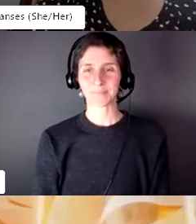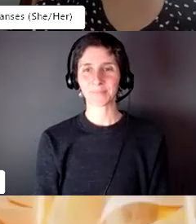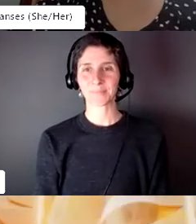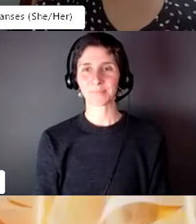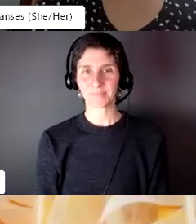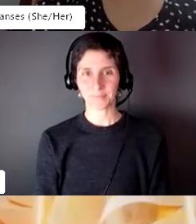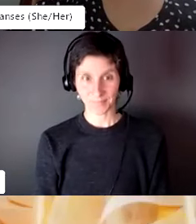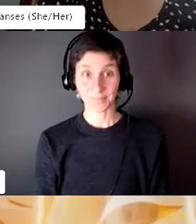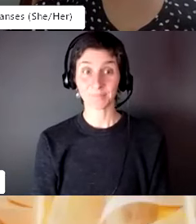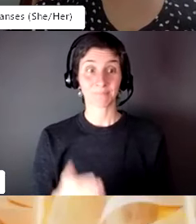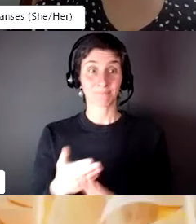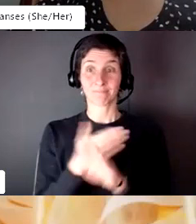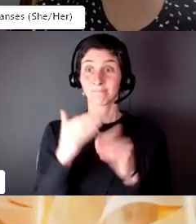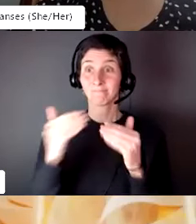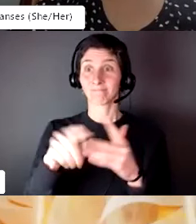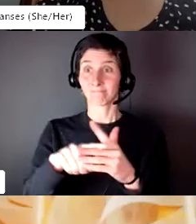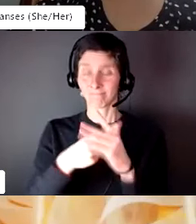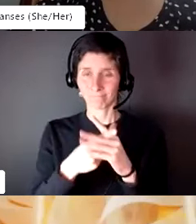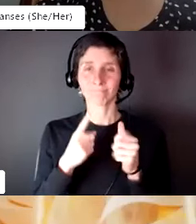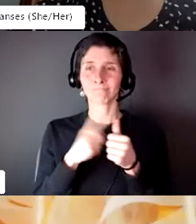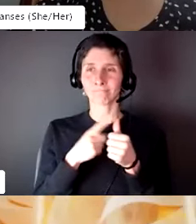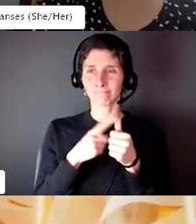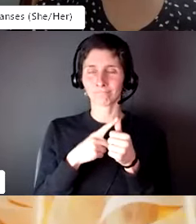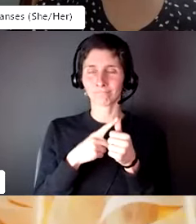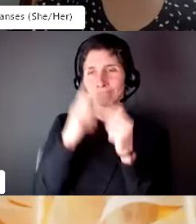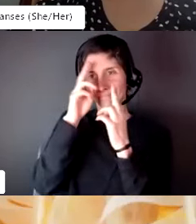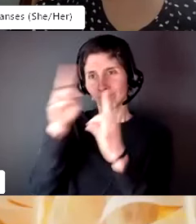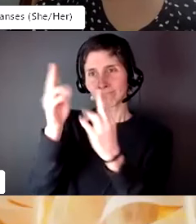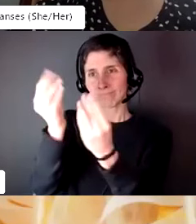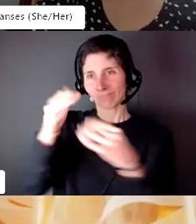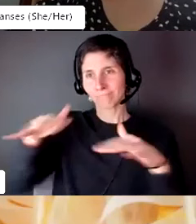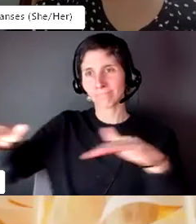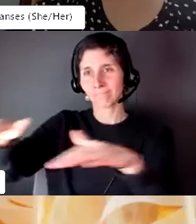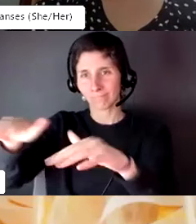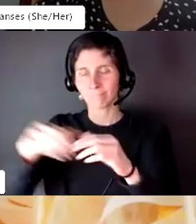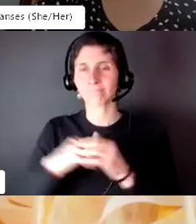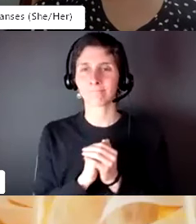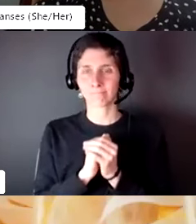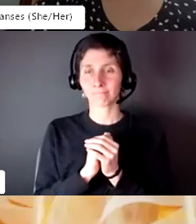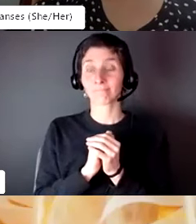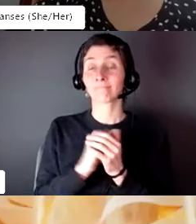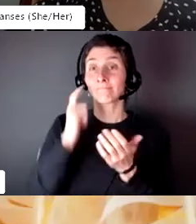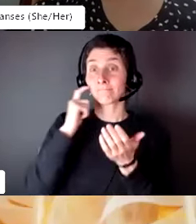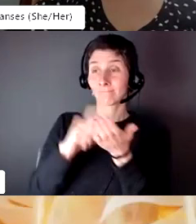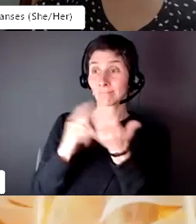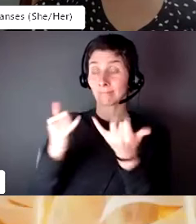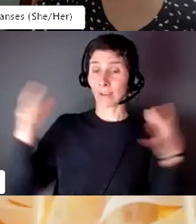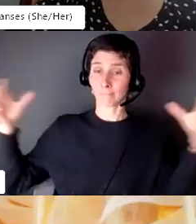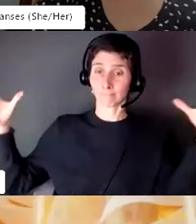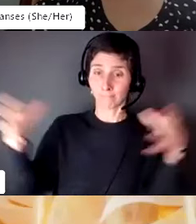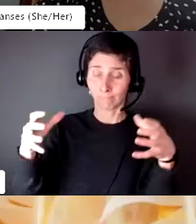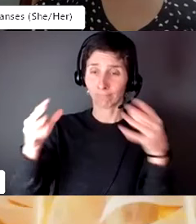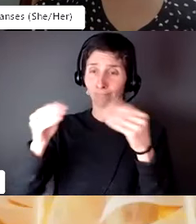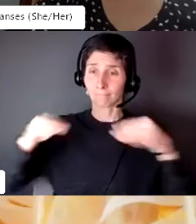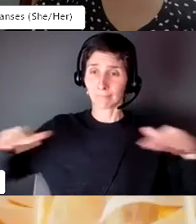So before we begin, I would like to provide our land acknowledgement. We acknowledge that we gather on the traditional territory of